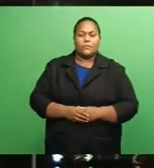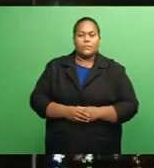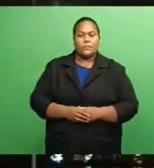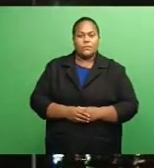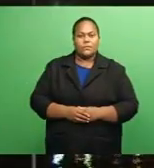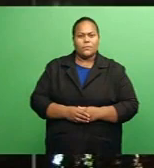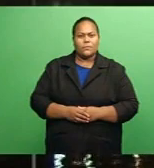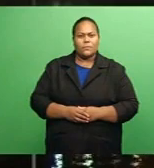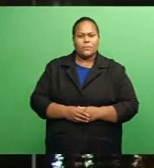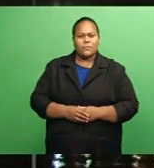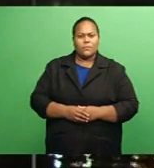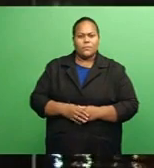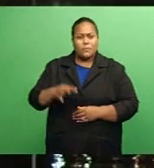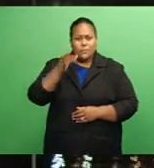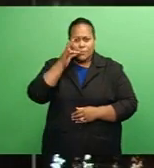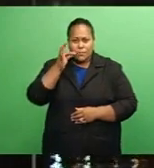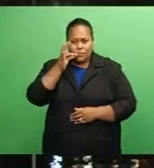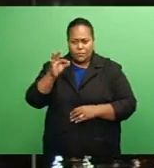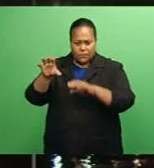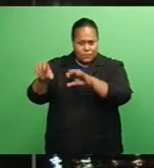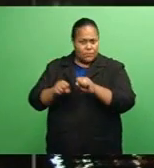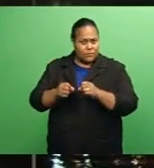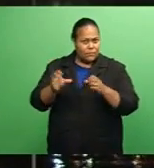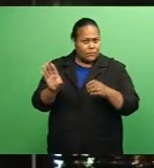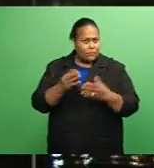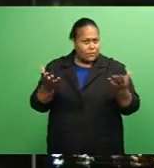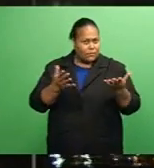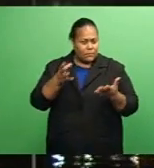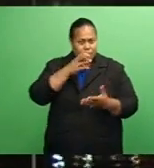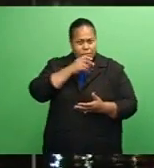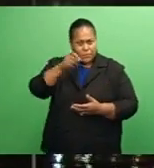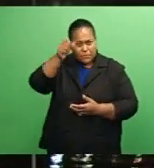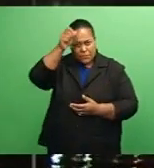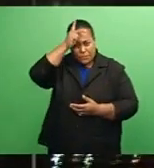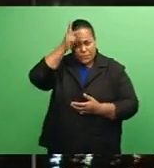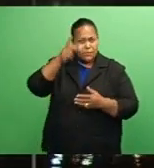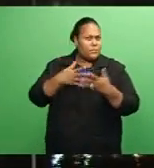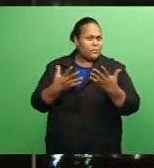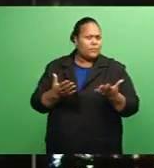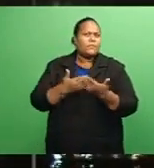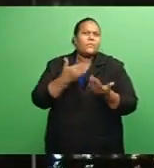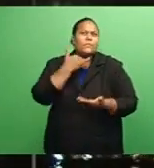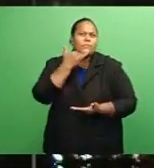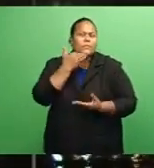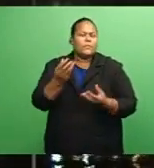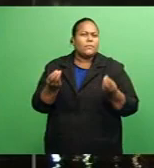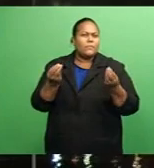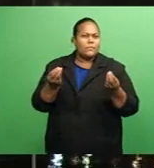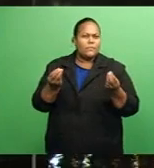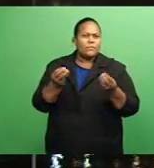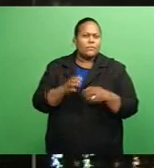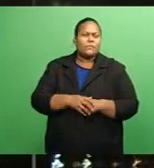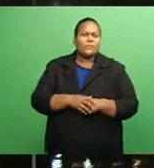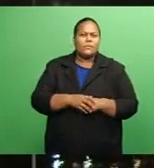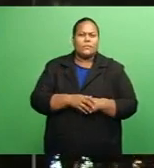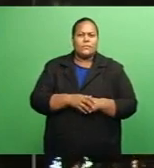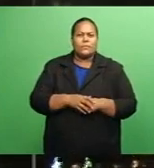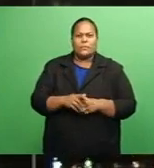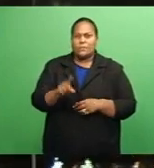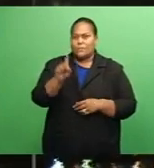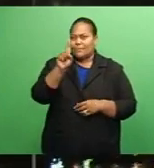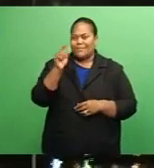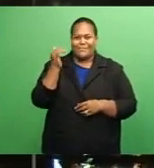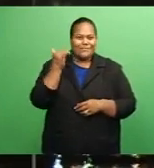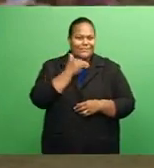The estimated value of marijuana seized on Navua from January last year to this year stood at around